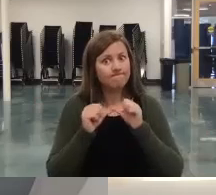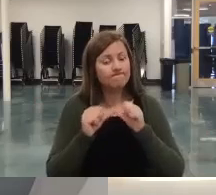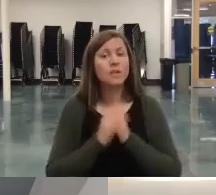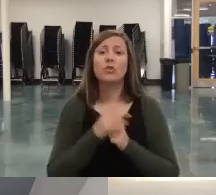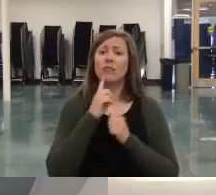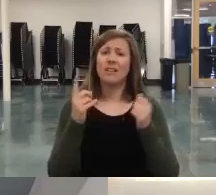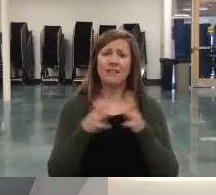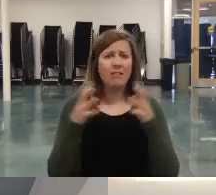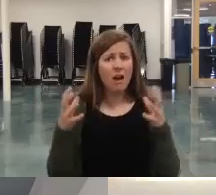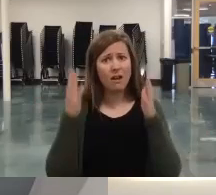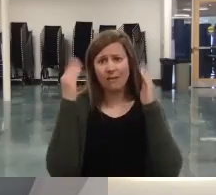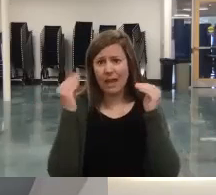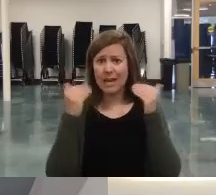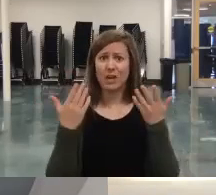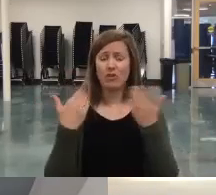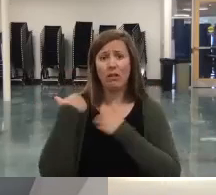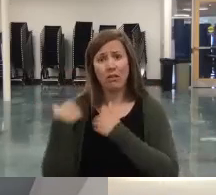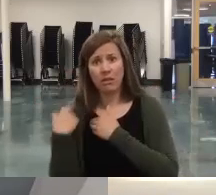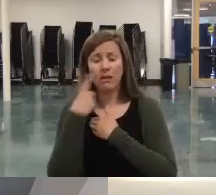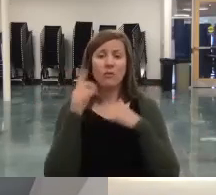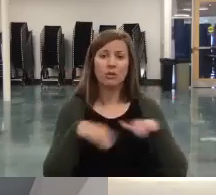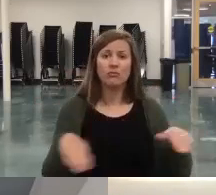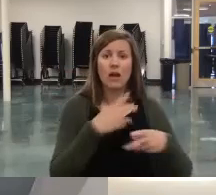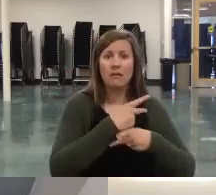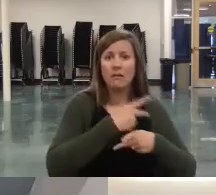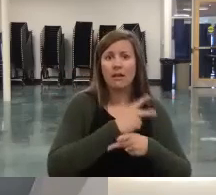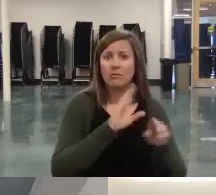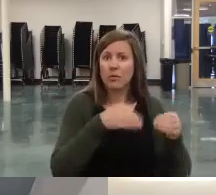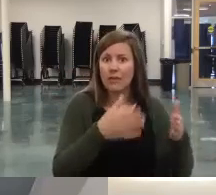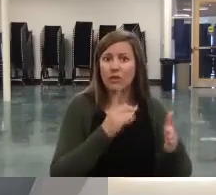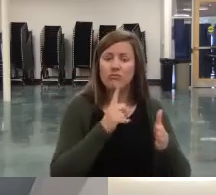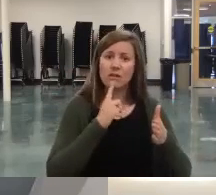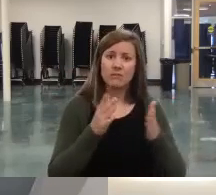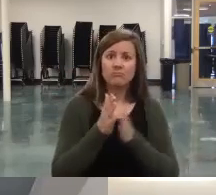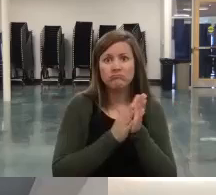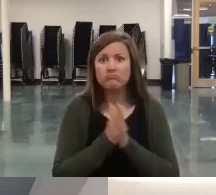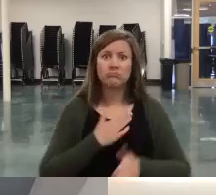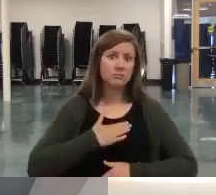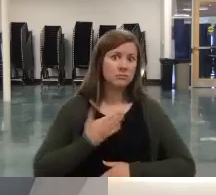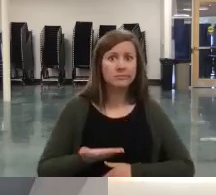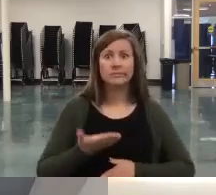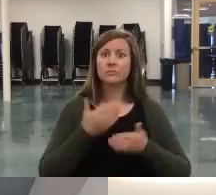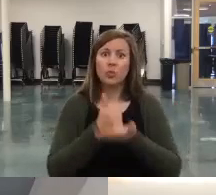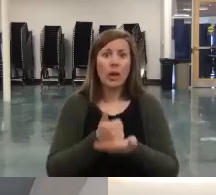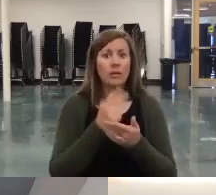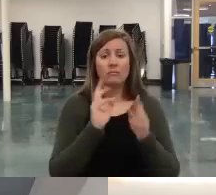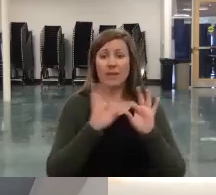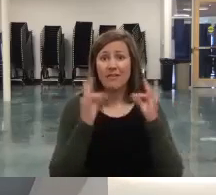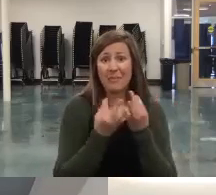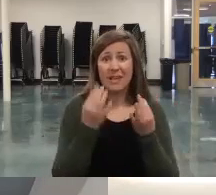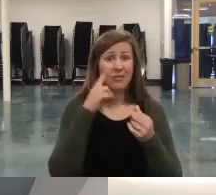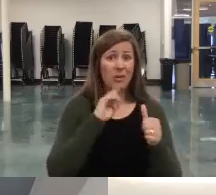of expectations placed on child care providers to step up and serve families of first responders and medical personnel, and there